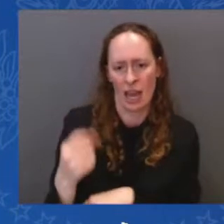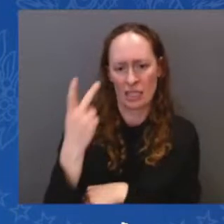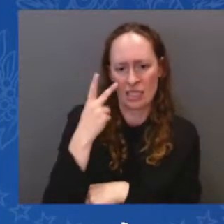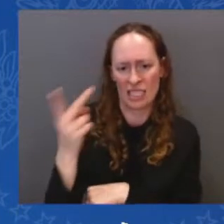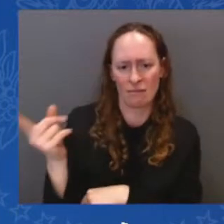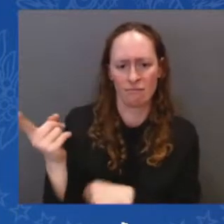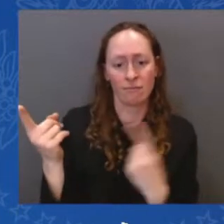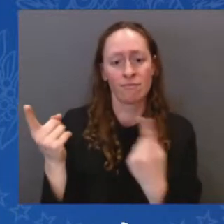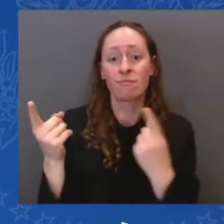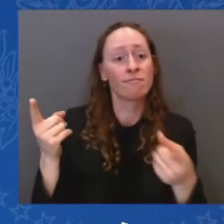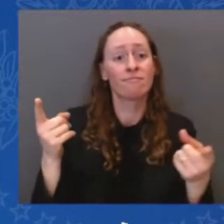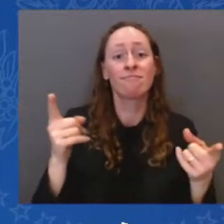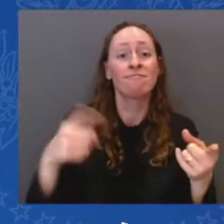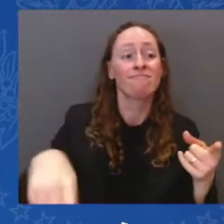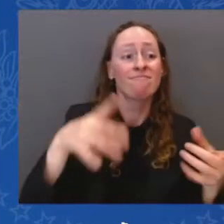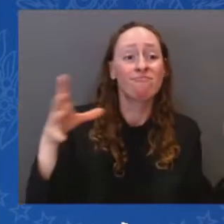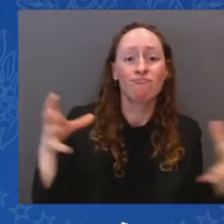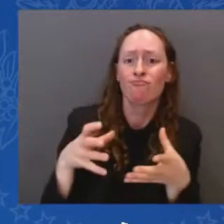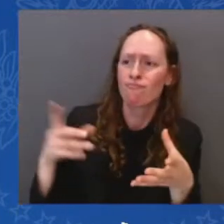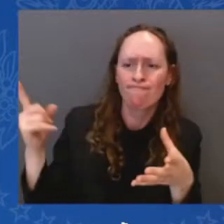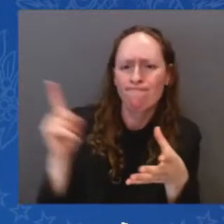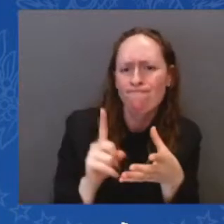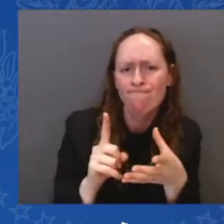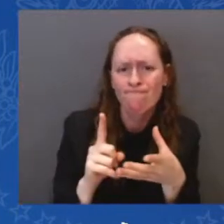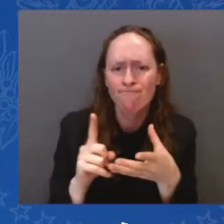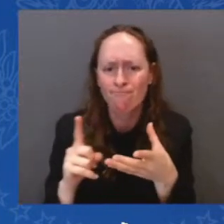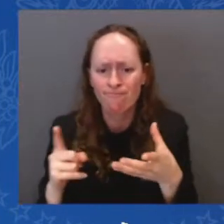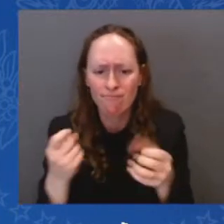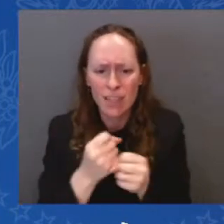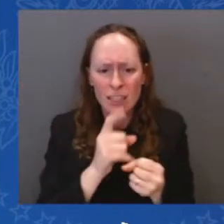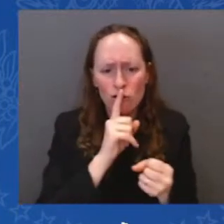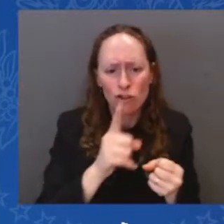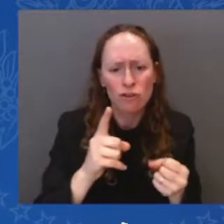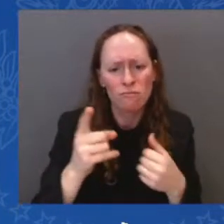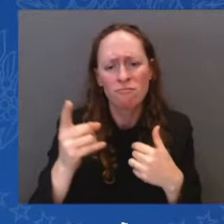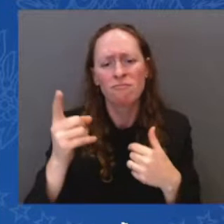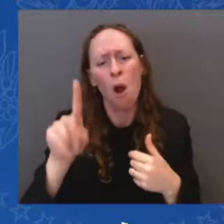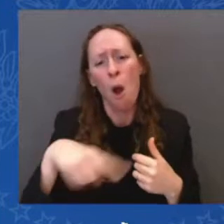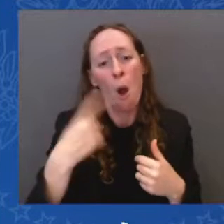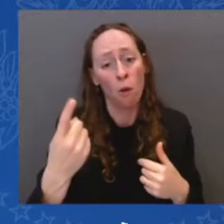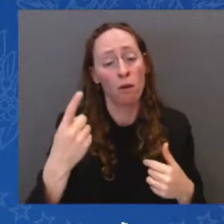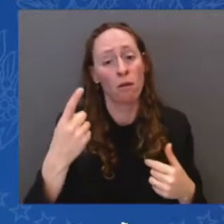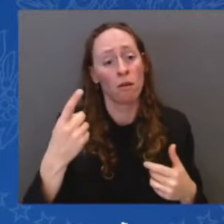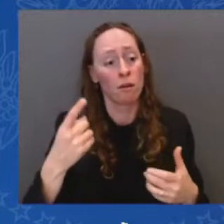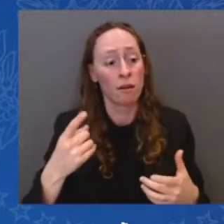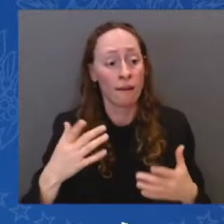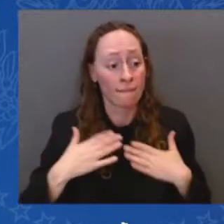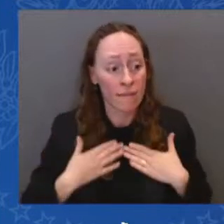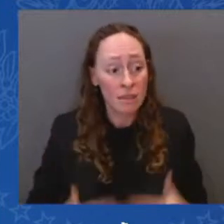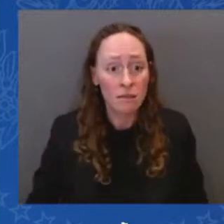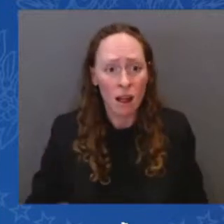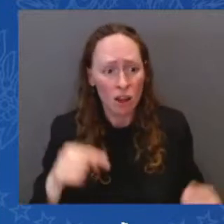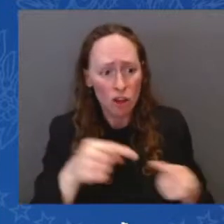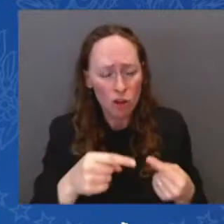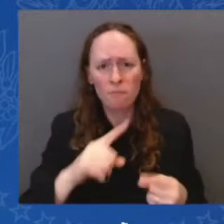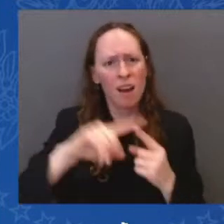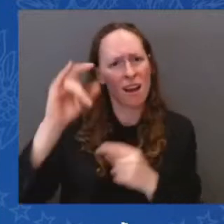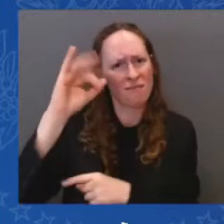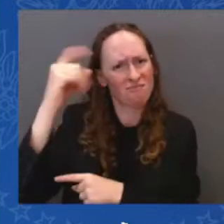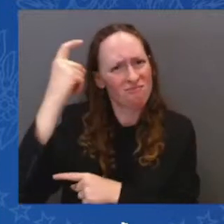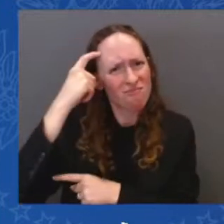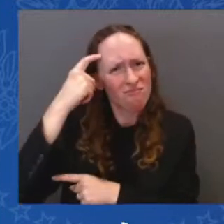injuries, both physical and mental, when war extracts the greatest of tolls. That's